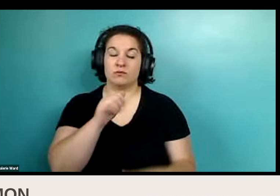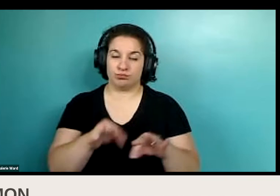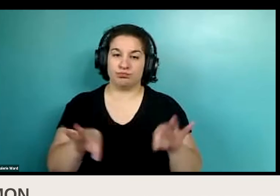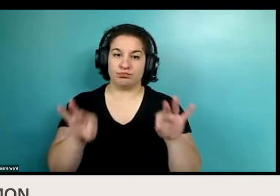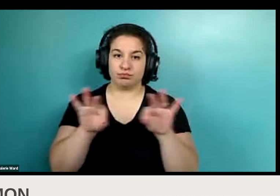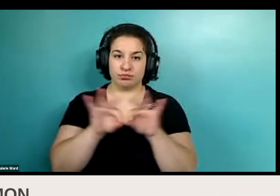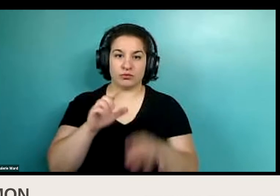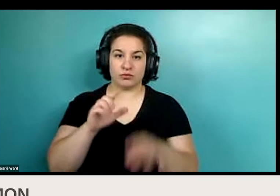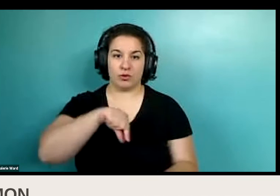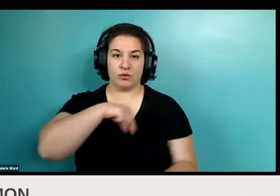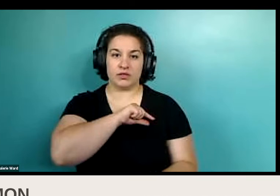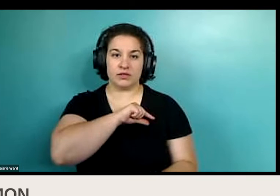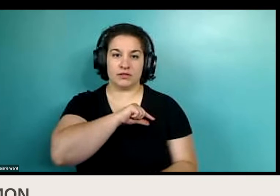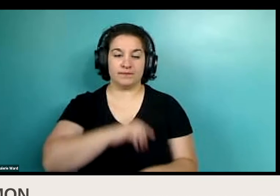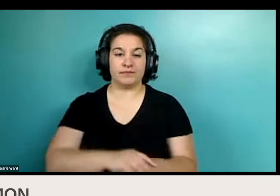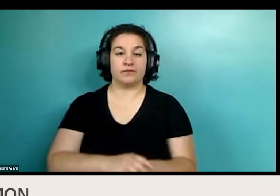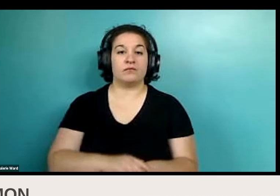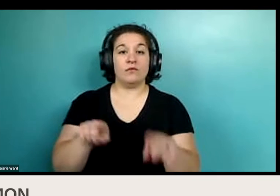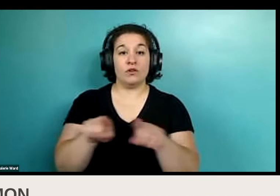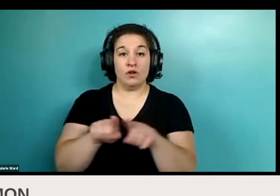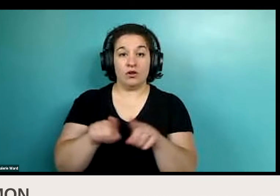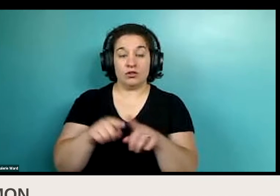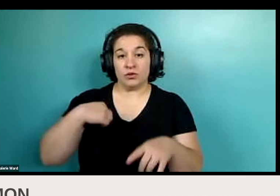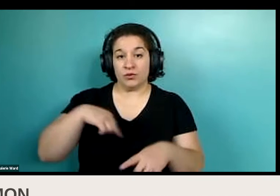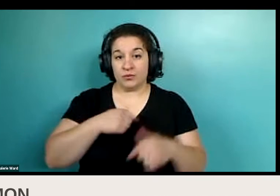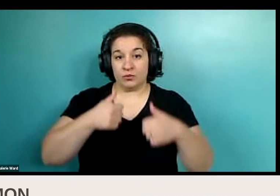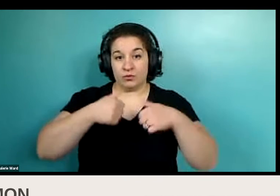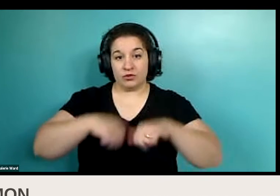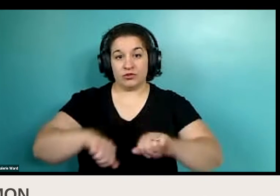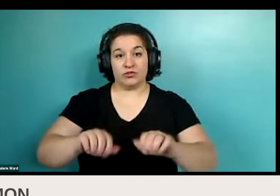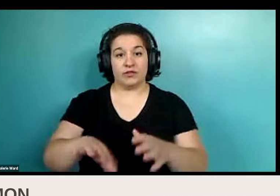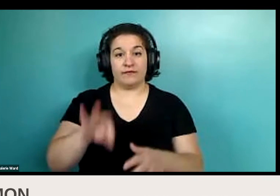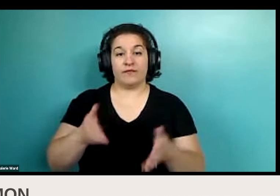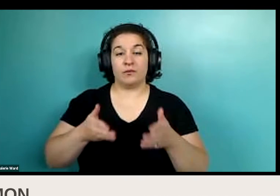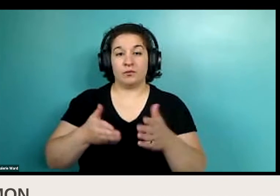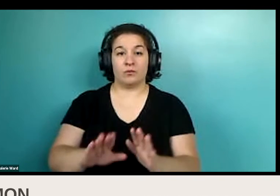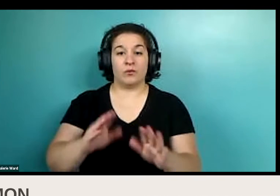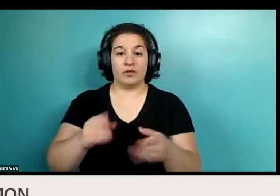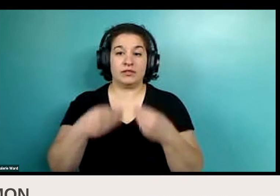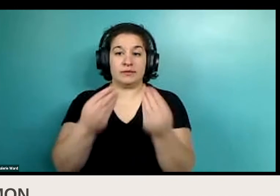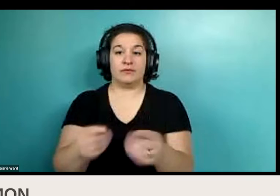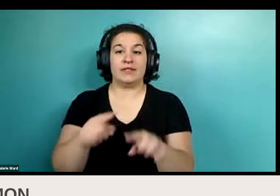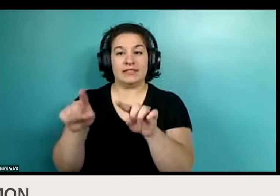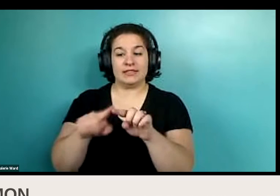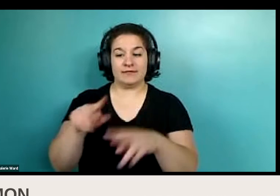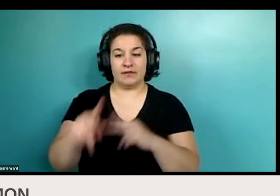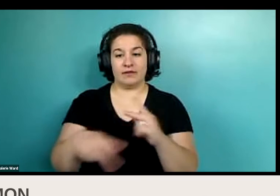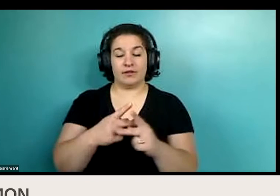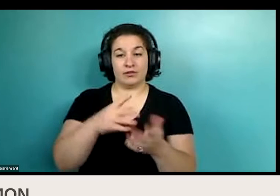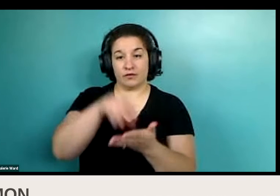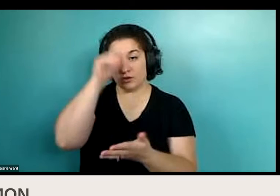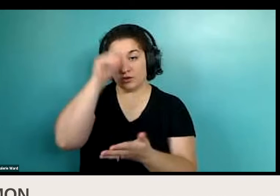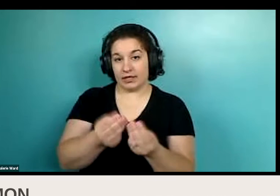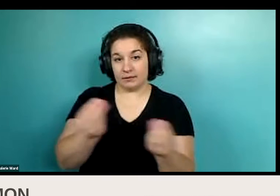also really try our best to find ways to provide different types of learning materials that students can access outside of the